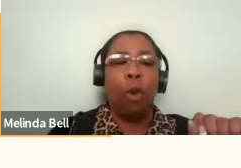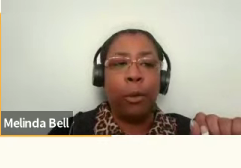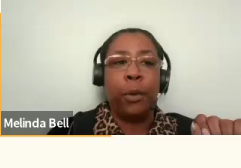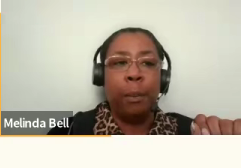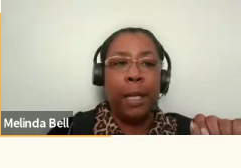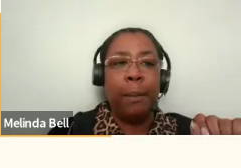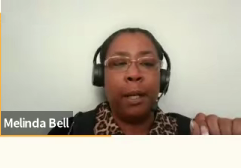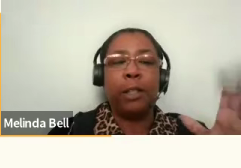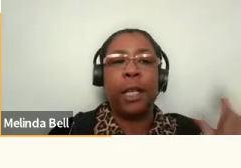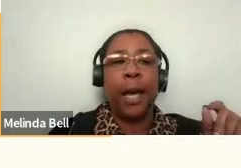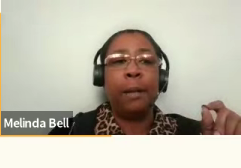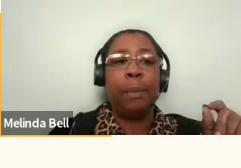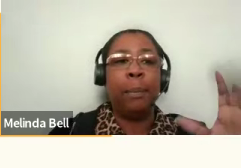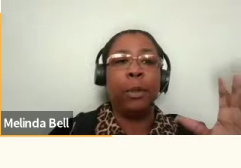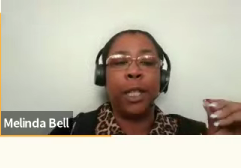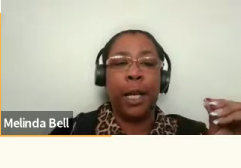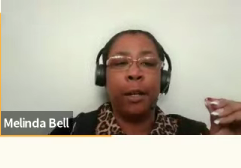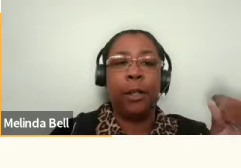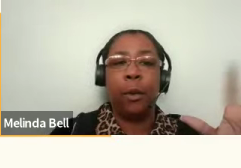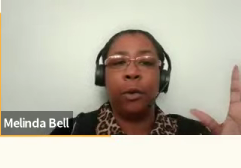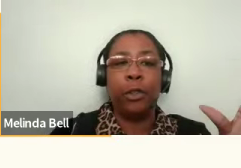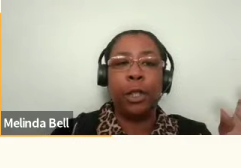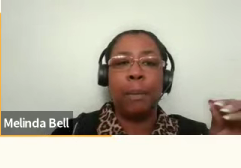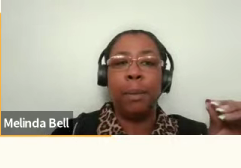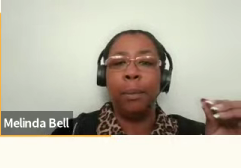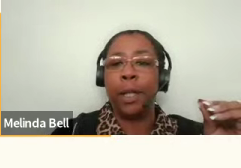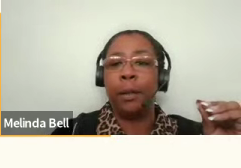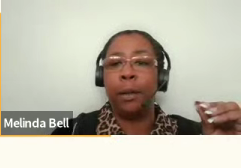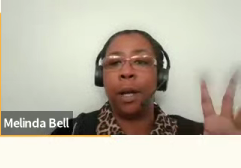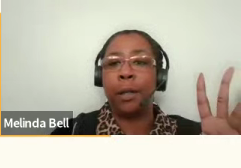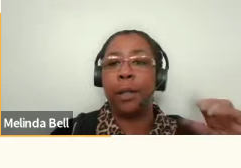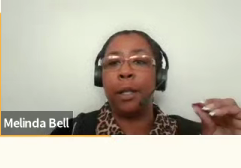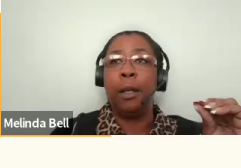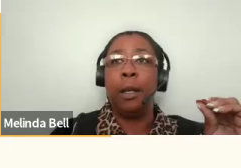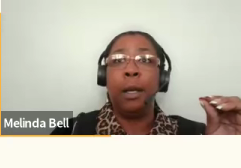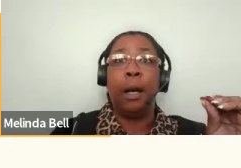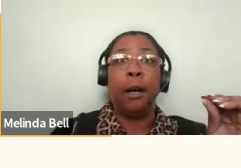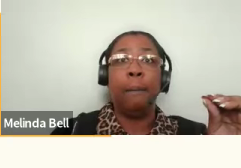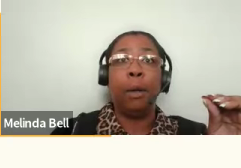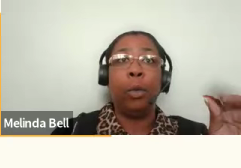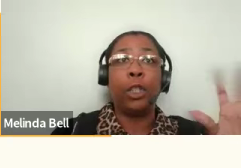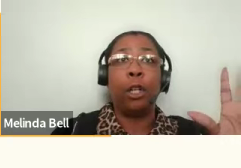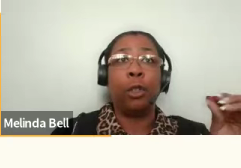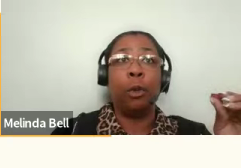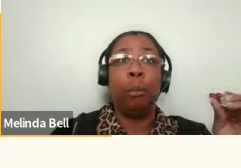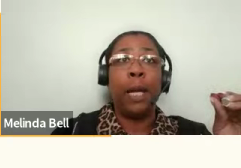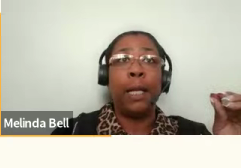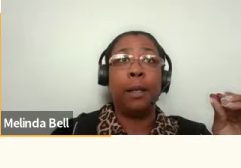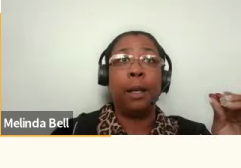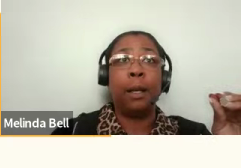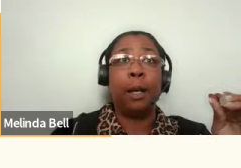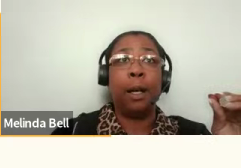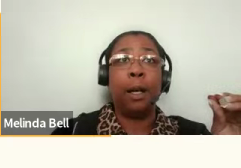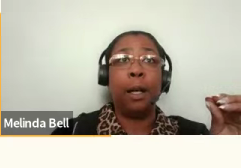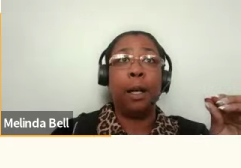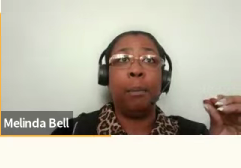life wasn't normal during the pandemic. I'll just say that. People were scared to go to grocery shopping. People were scared to go to the doctor, which also